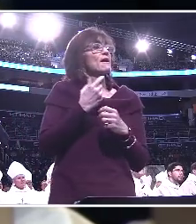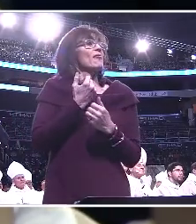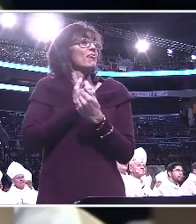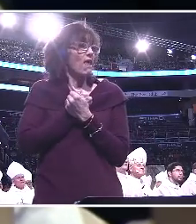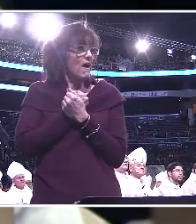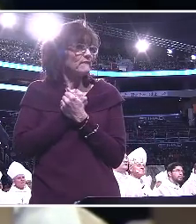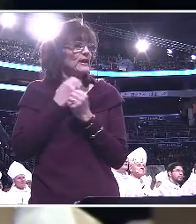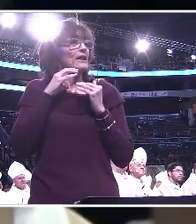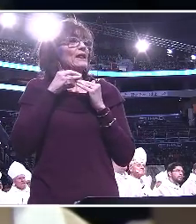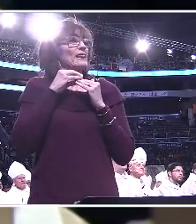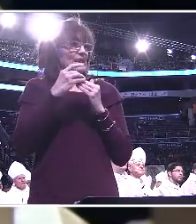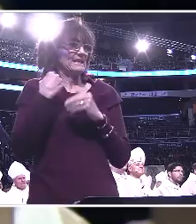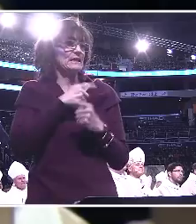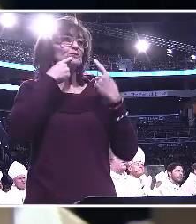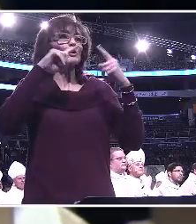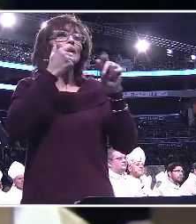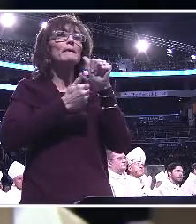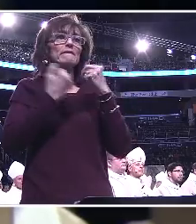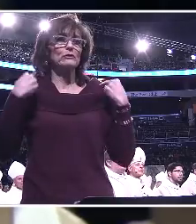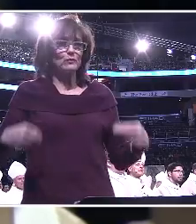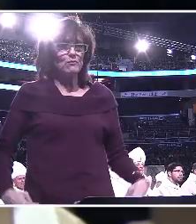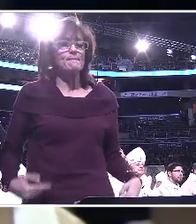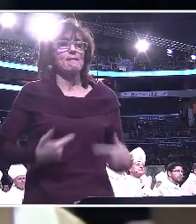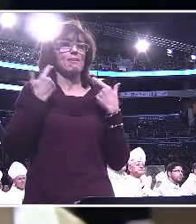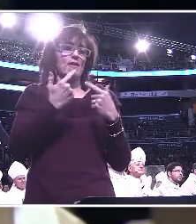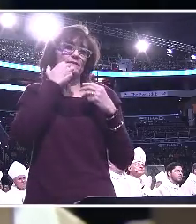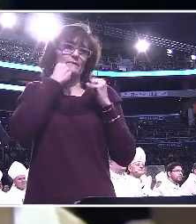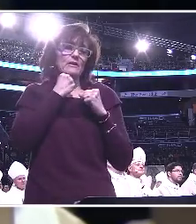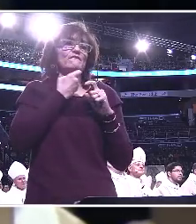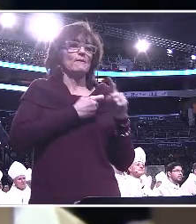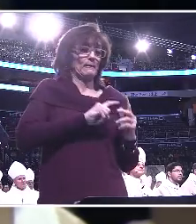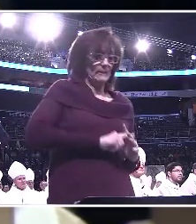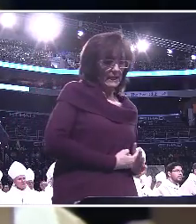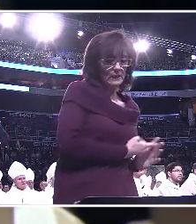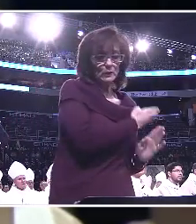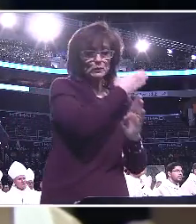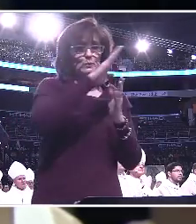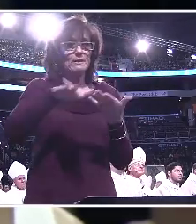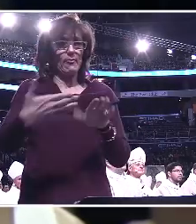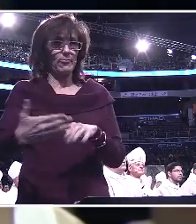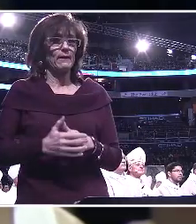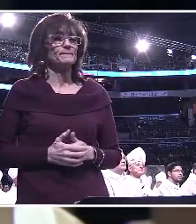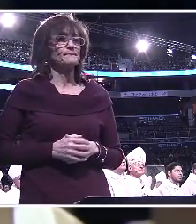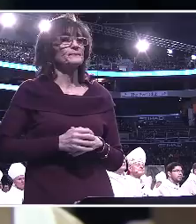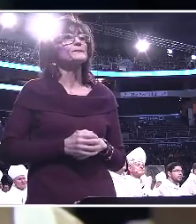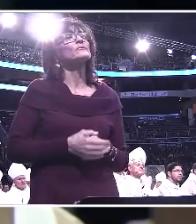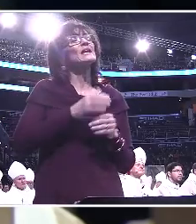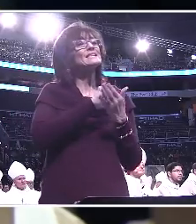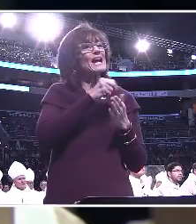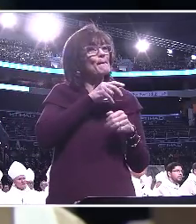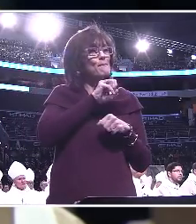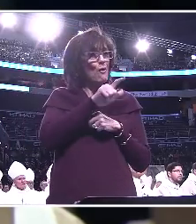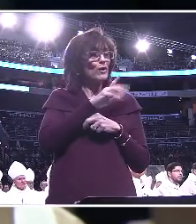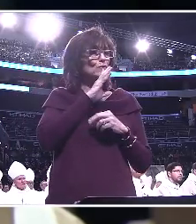us to proclaim that every human life is valuable from natural conception to natural death. St. Paul talks about this transformation in God,